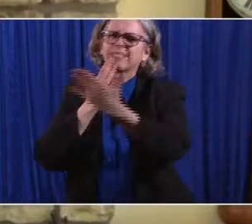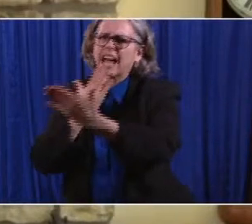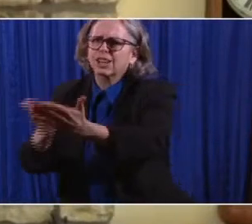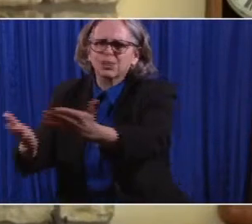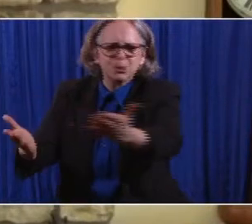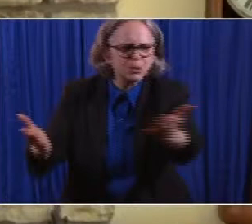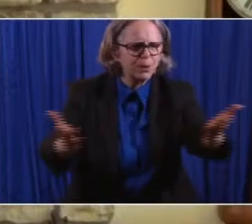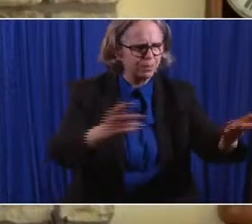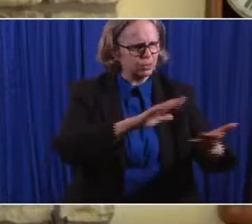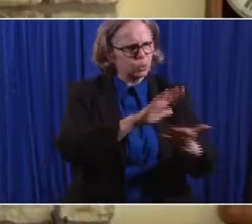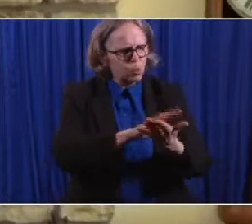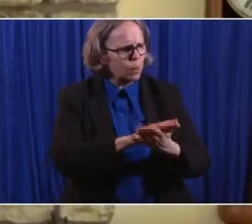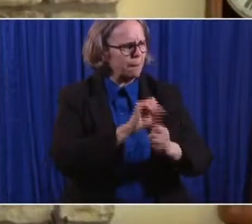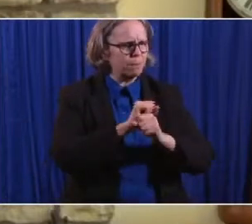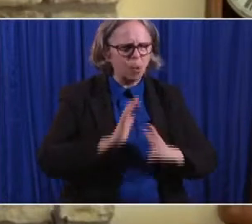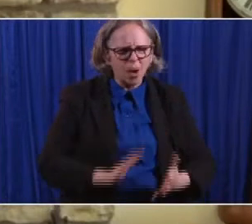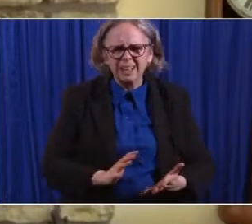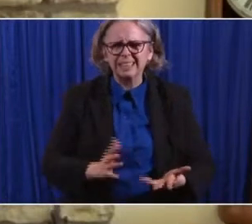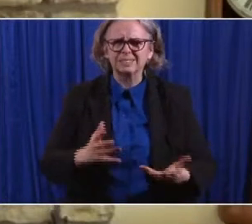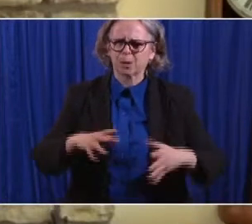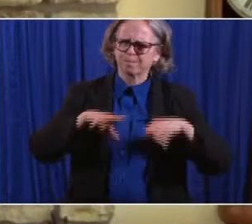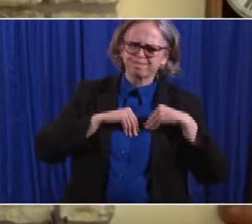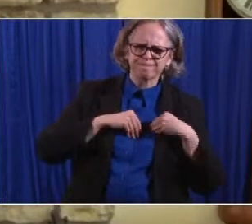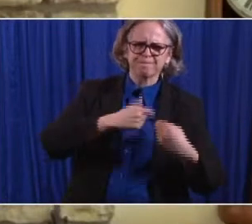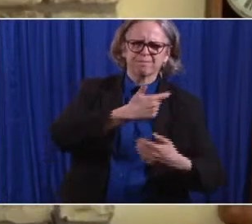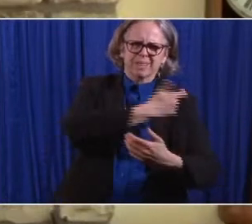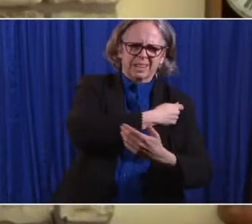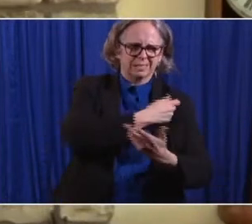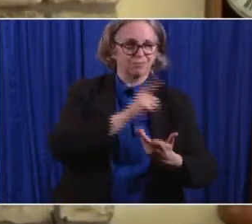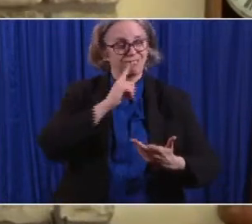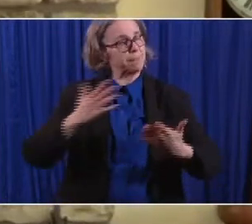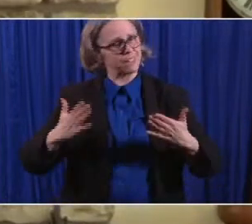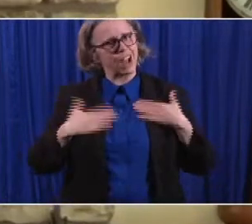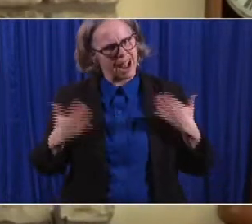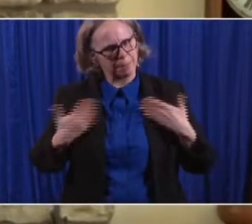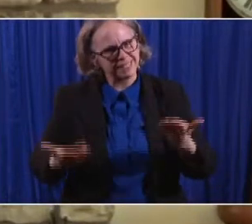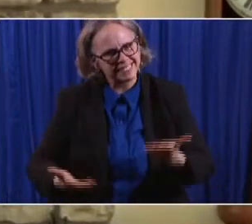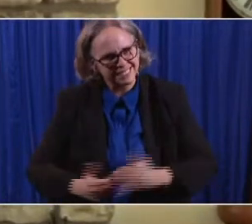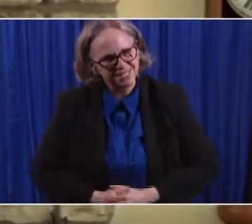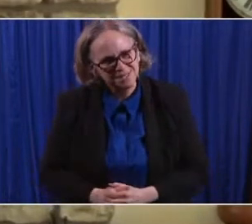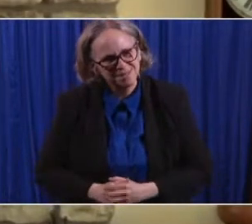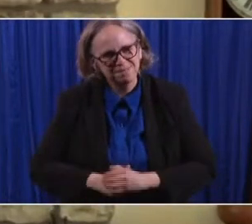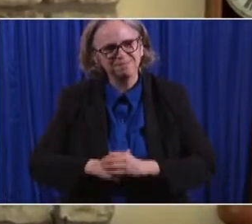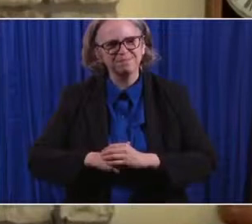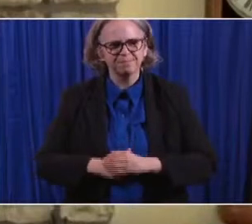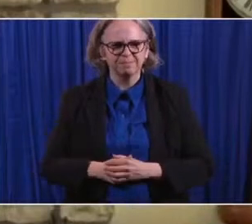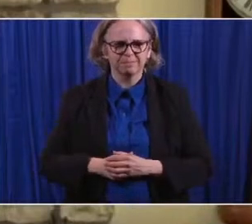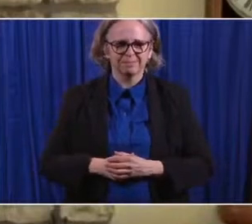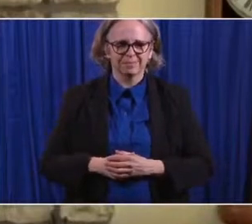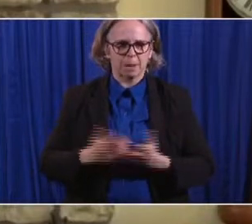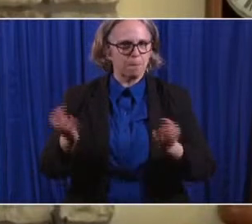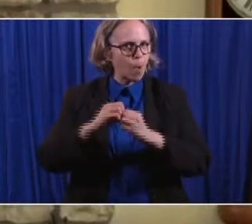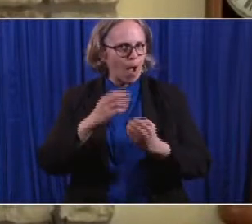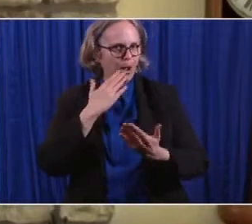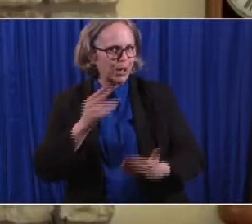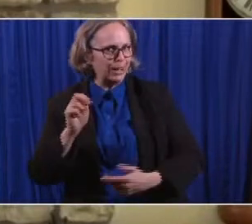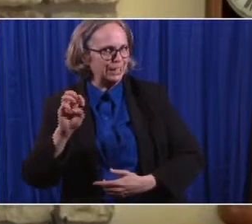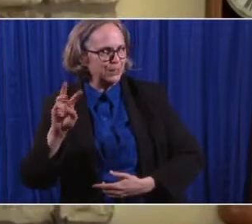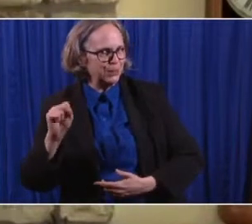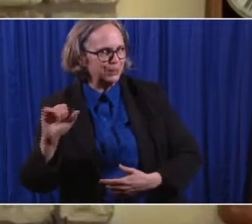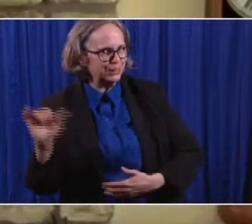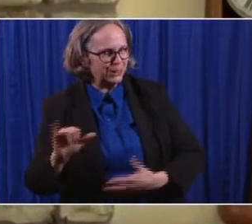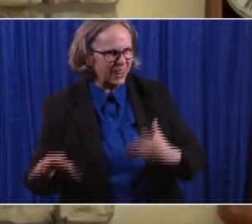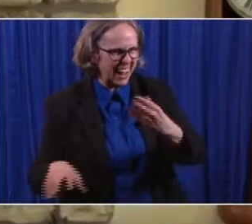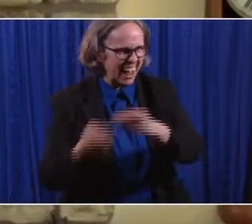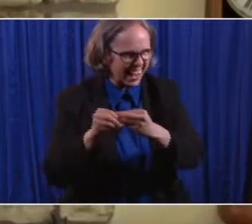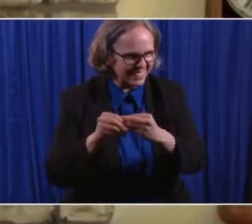and it's a very good thing. Very happy about that. We have another piece of good news. I'm going to let the Lieutenant Governor